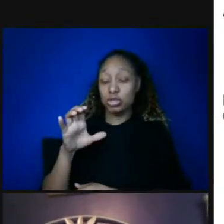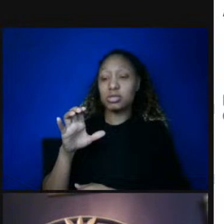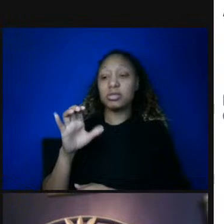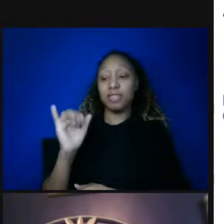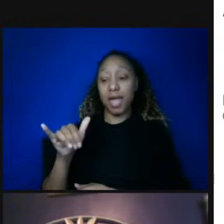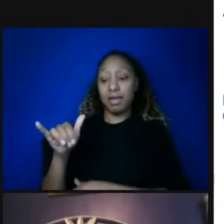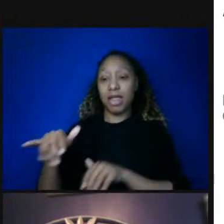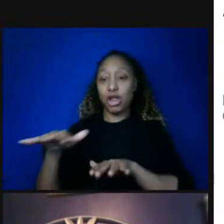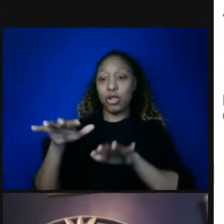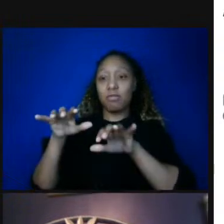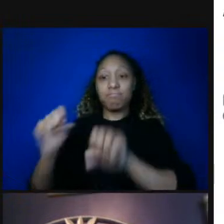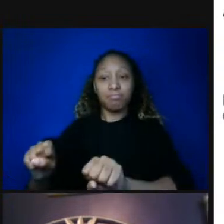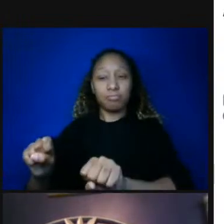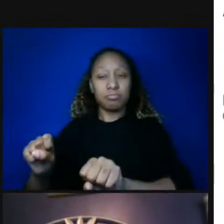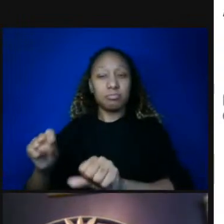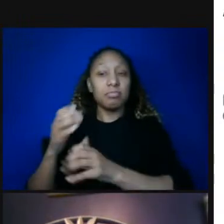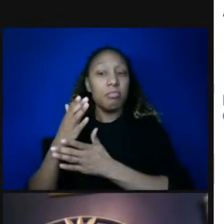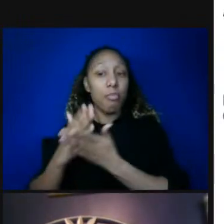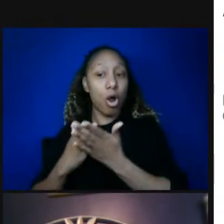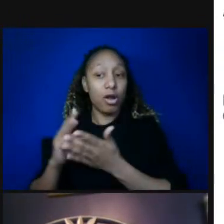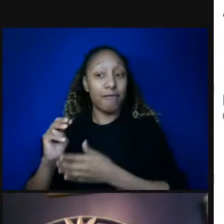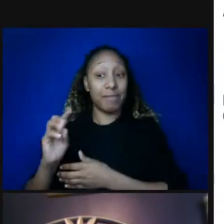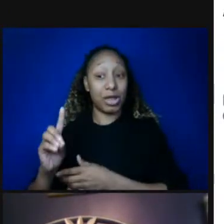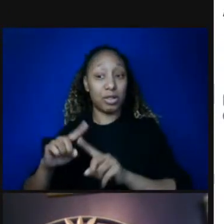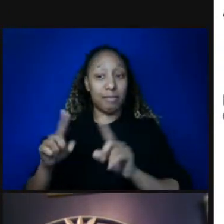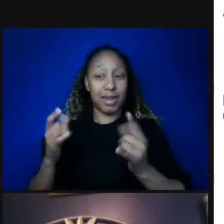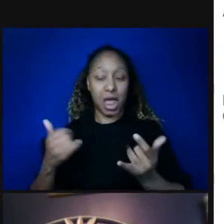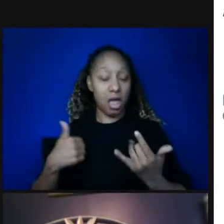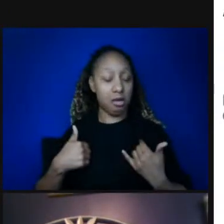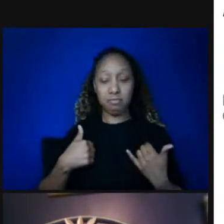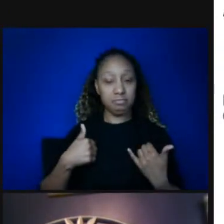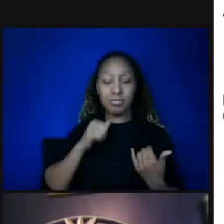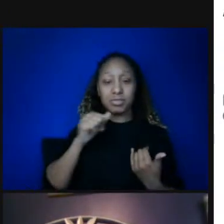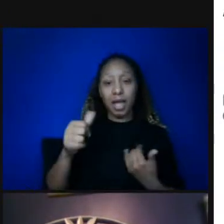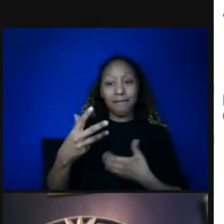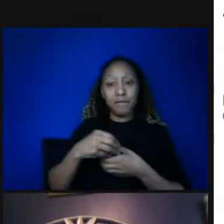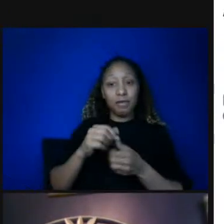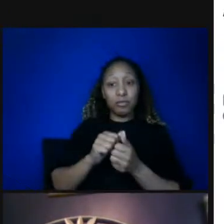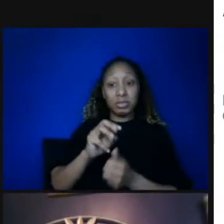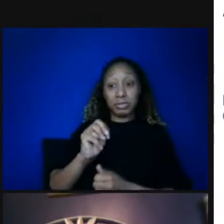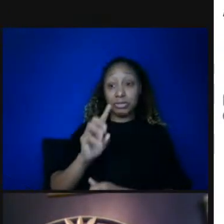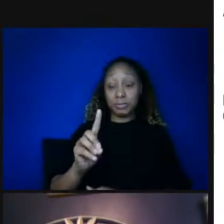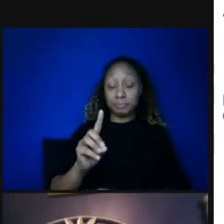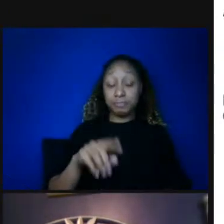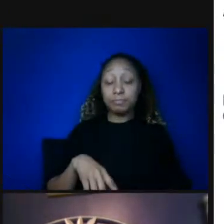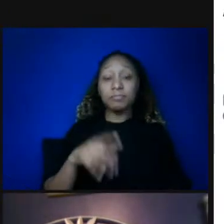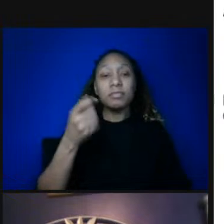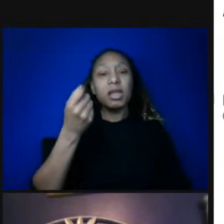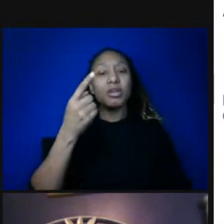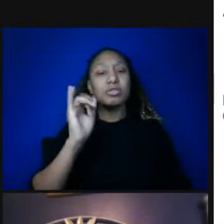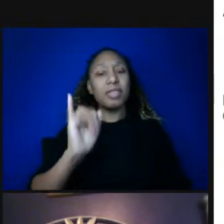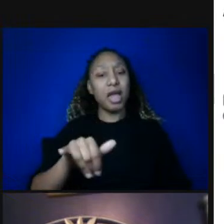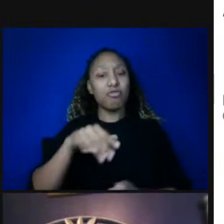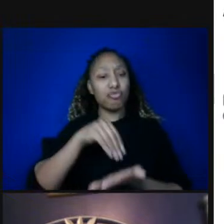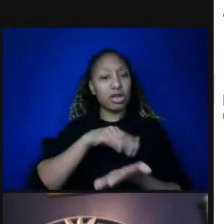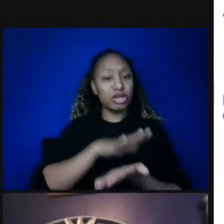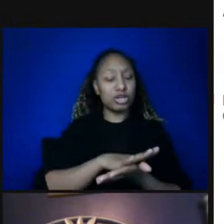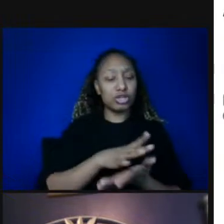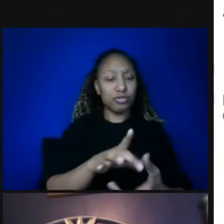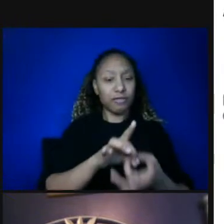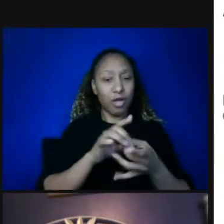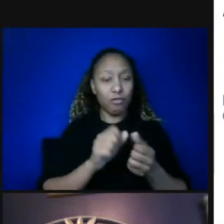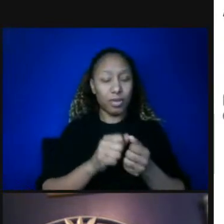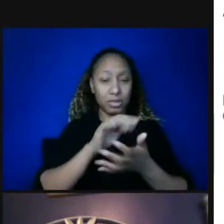and considered it part of Maryland, though now we would not consider it that. So these records include treaties,